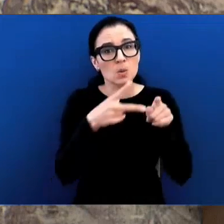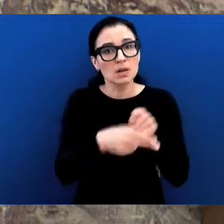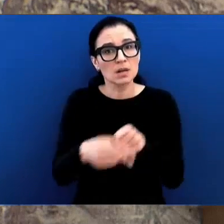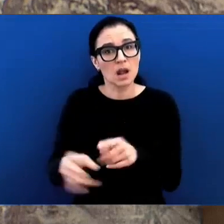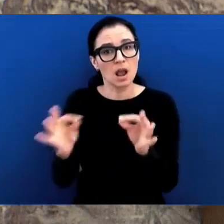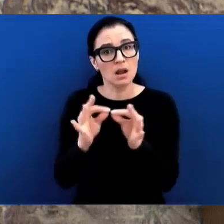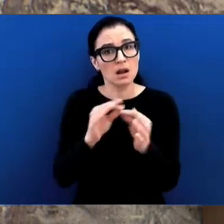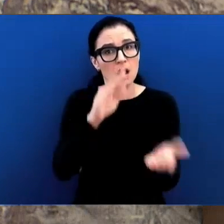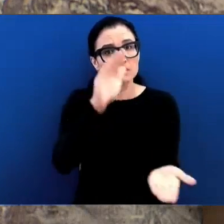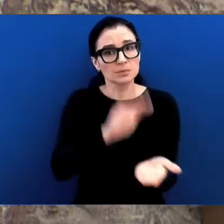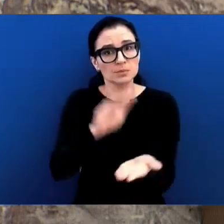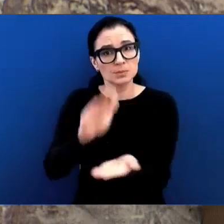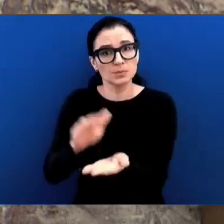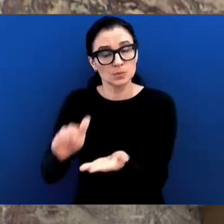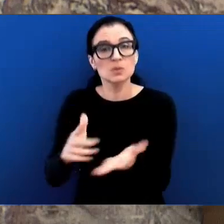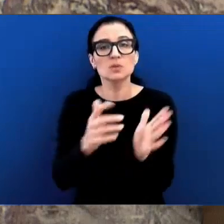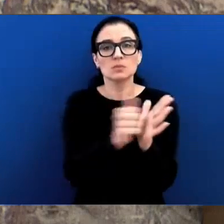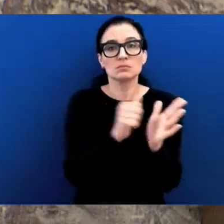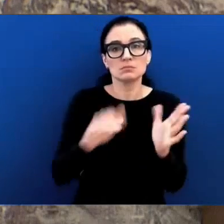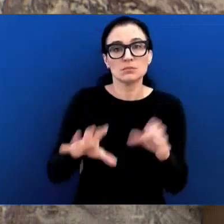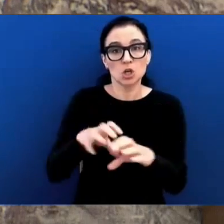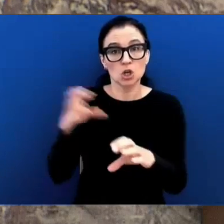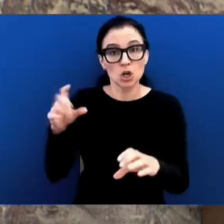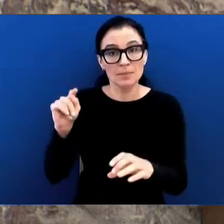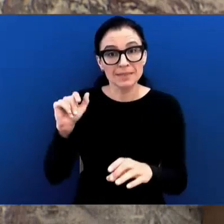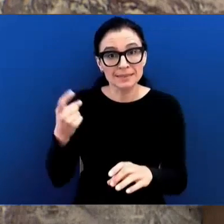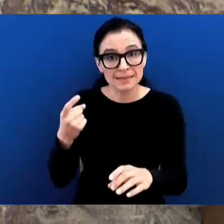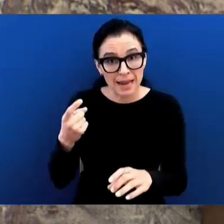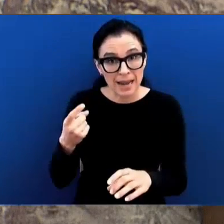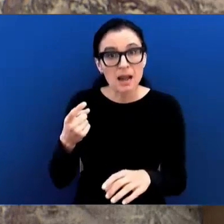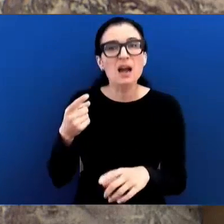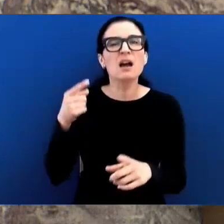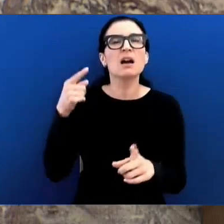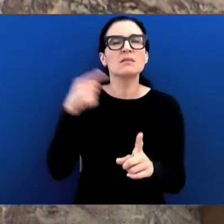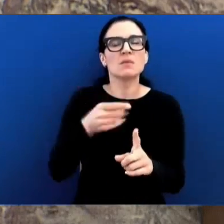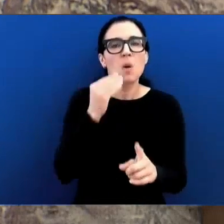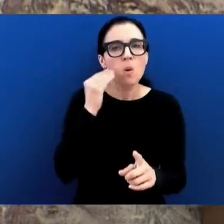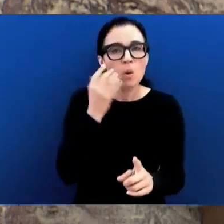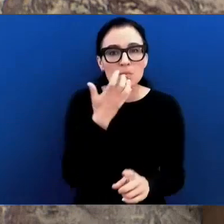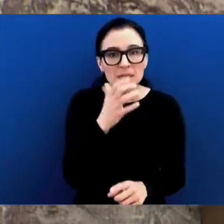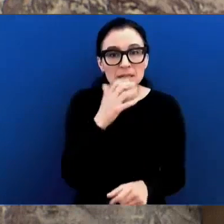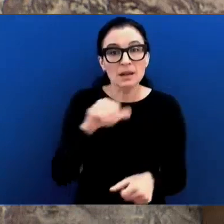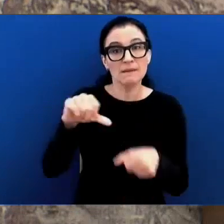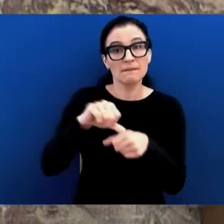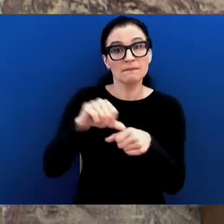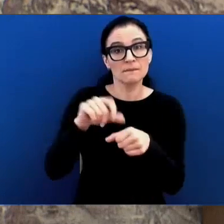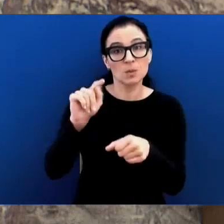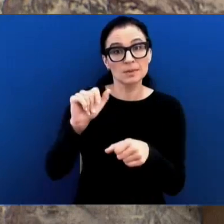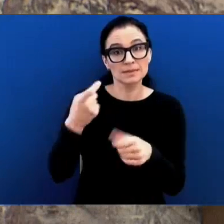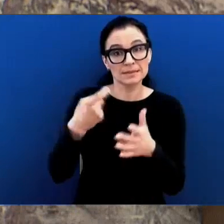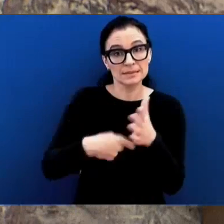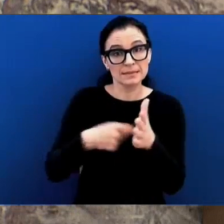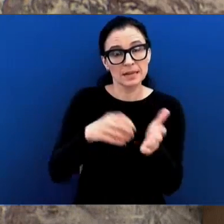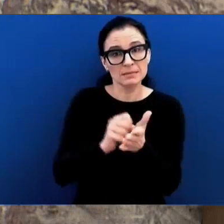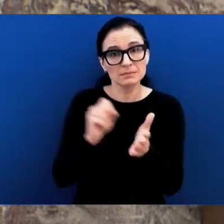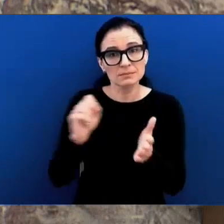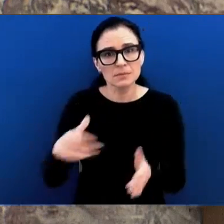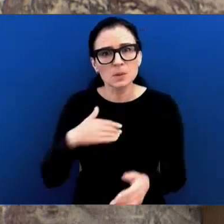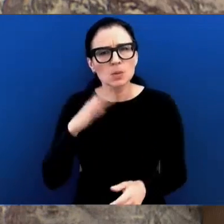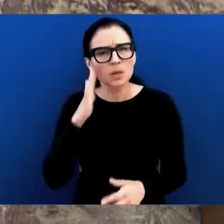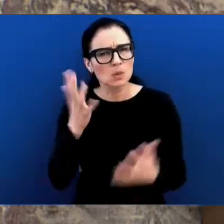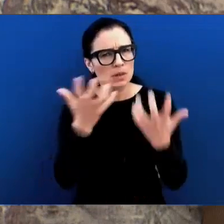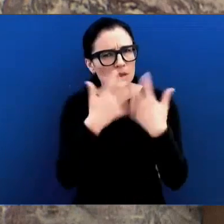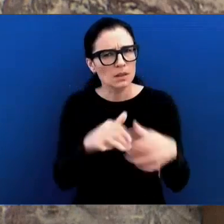actually restore the dream of home ownership by reducing taxes and doing a rent-to-own plan. Meanwhile, this